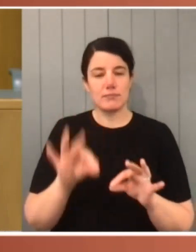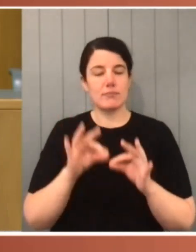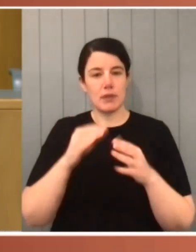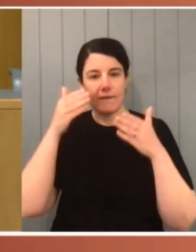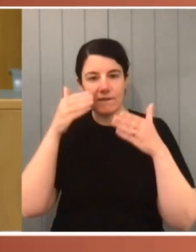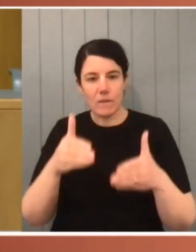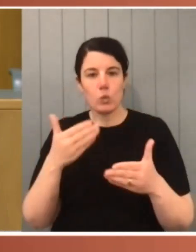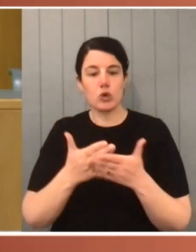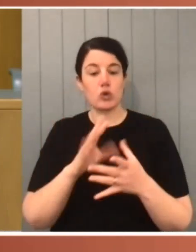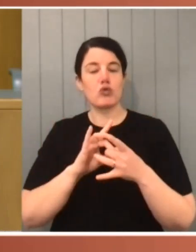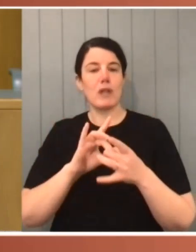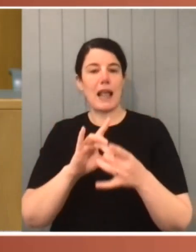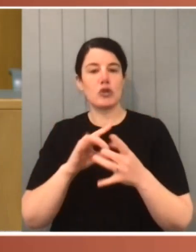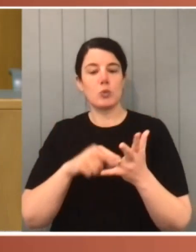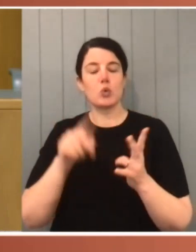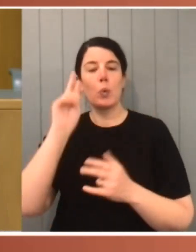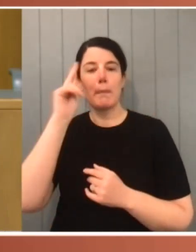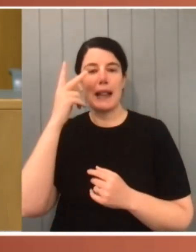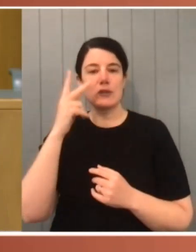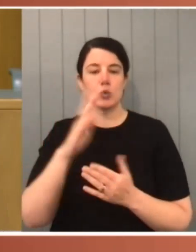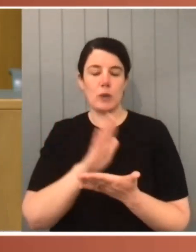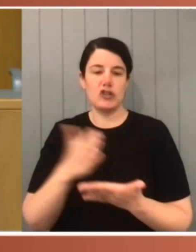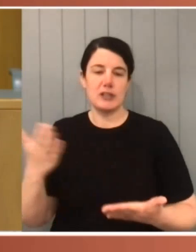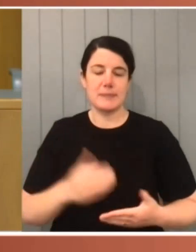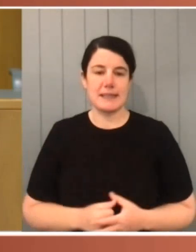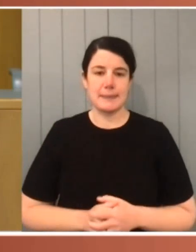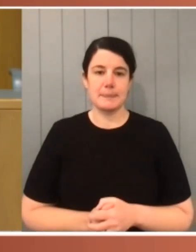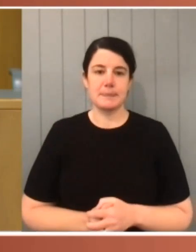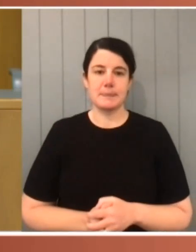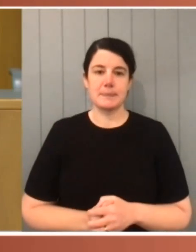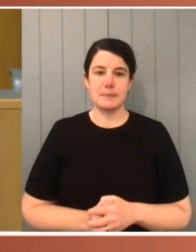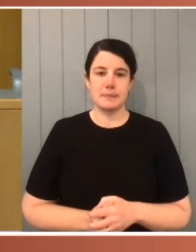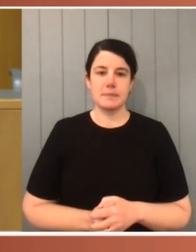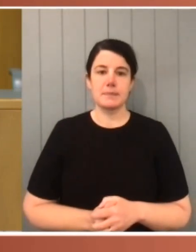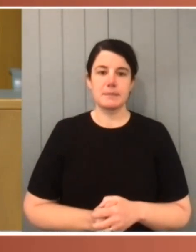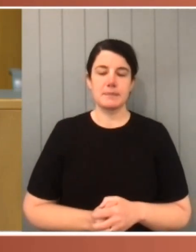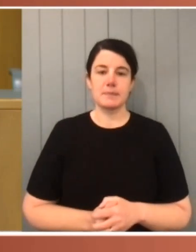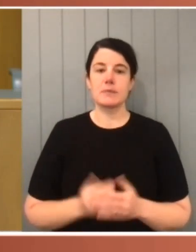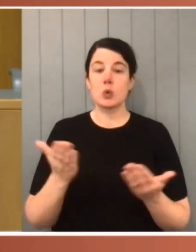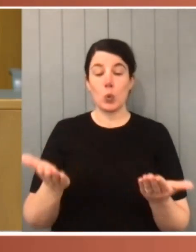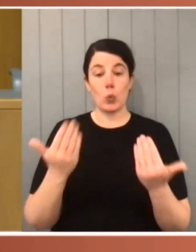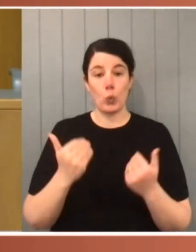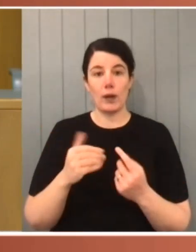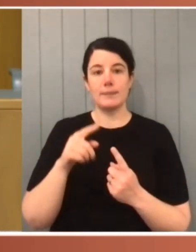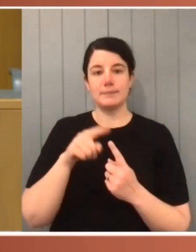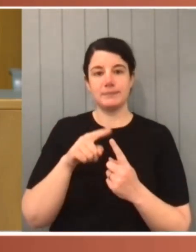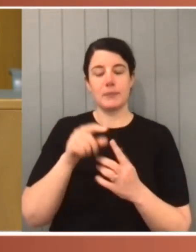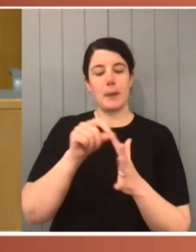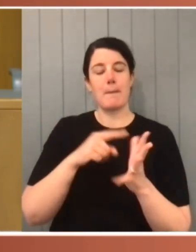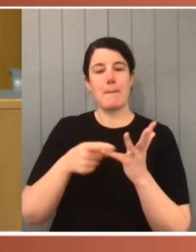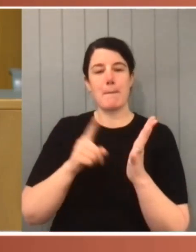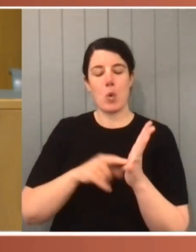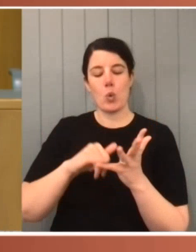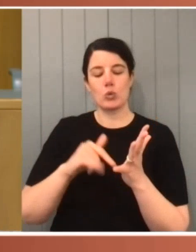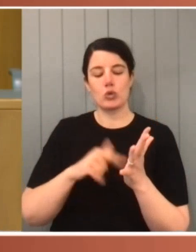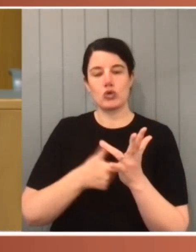its relationship to political legitimacy. Will you please join me in welcoming Emeritus Professor Paul Strangio to speak